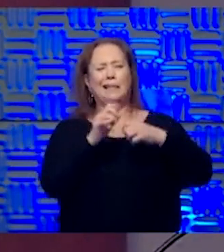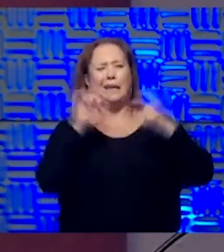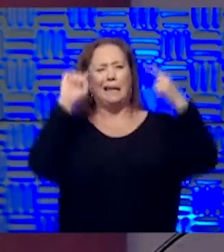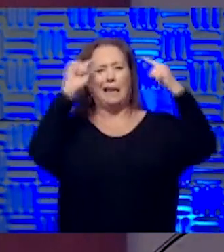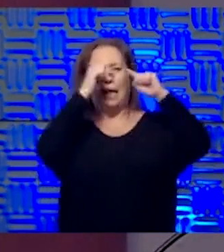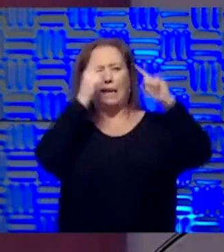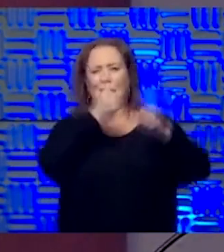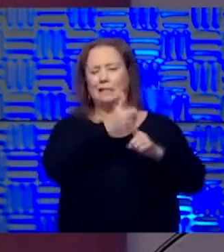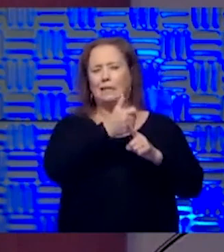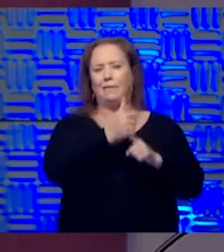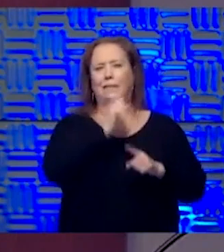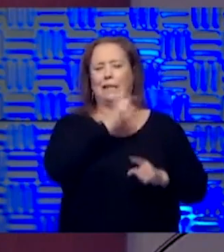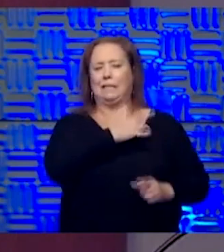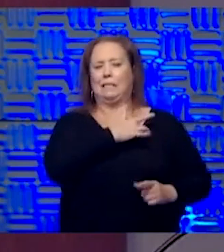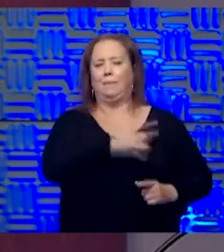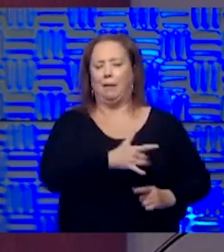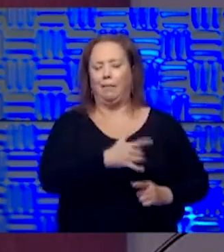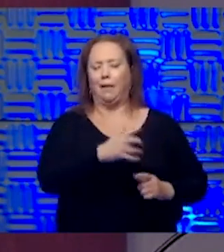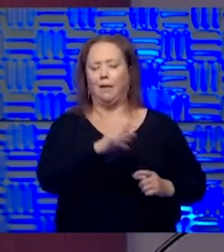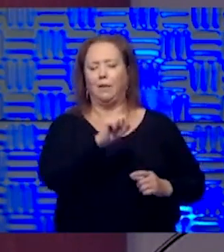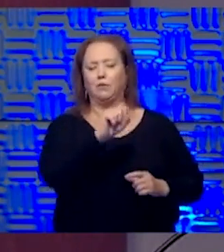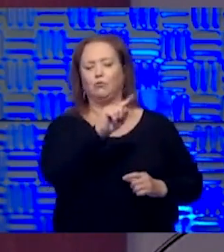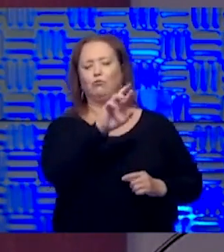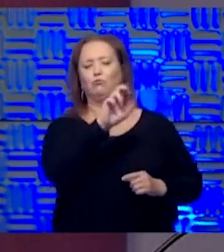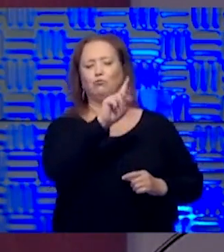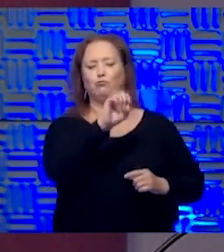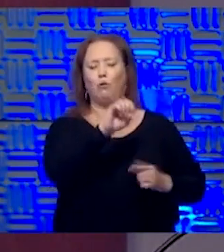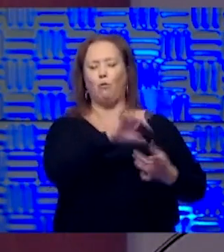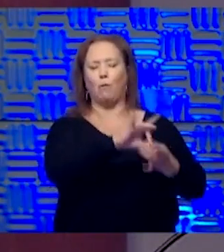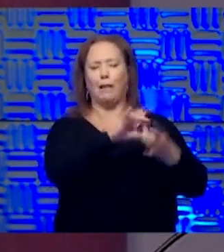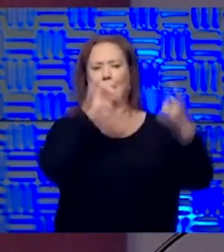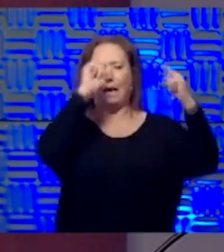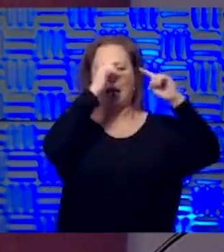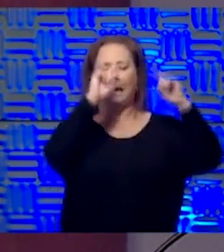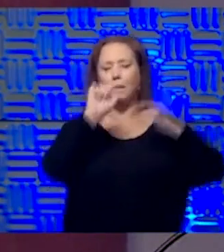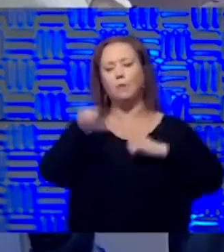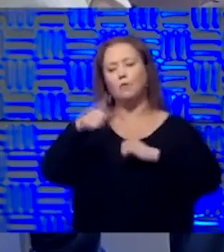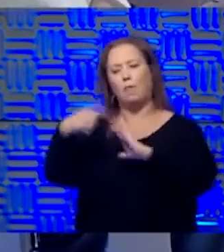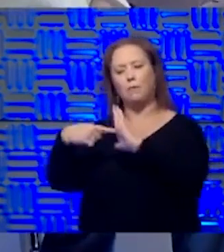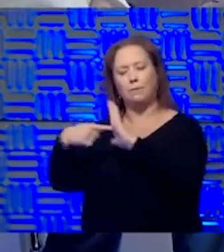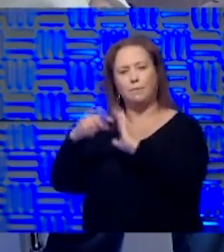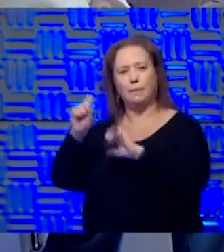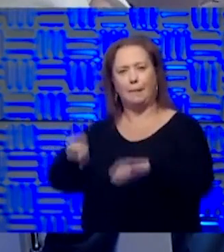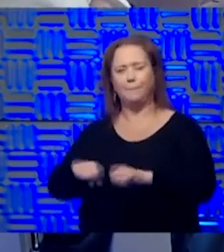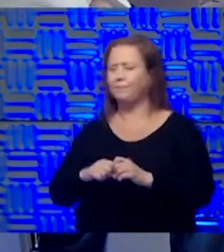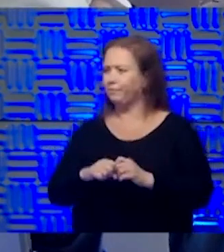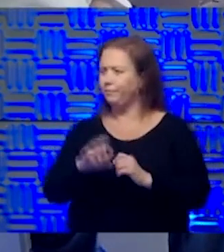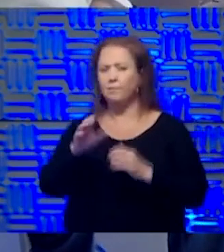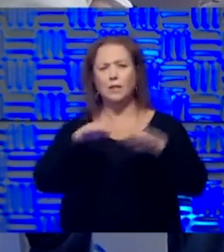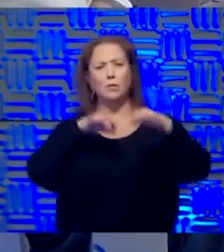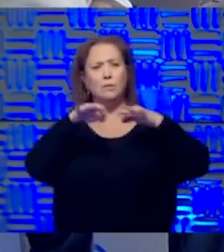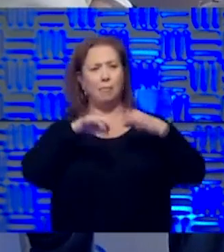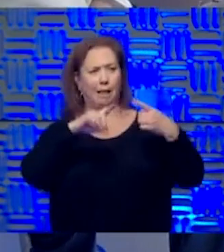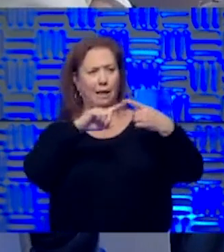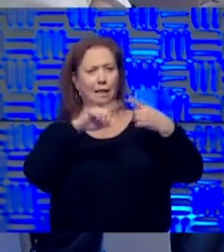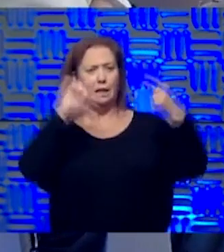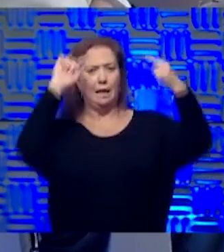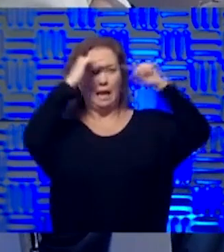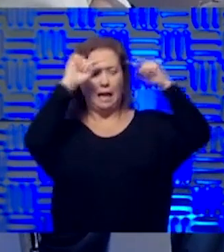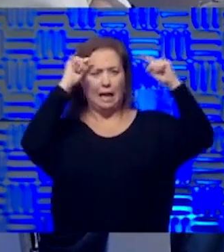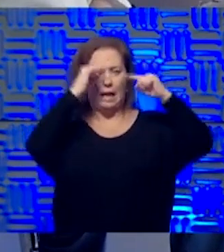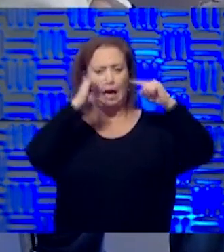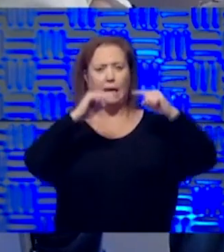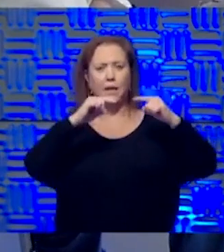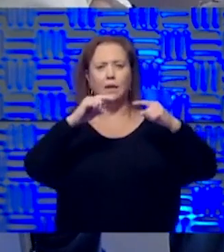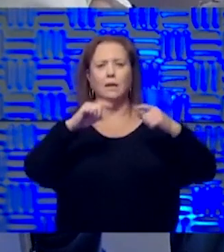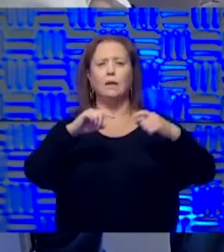is not stroke. Usually there are other neurological symptoms that go along with it. What are some of the things you might see that go along with that, for the headache and what else? Because you mentioned a particular part